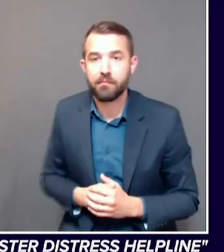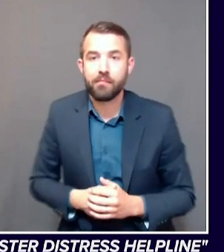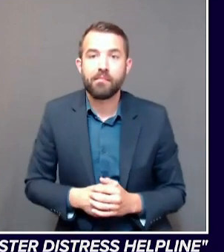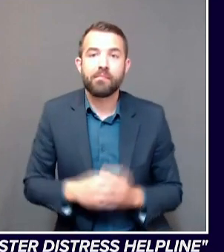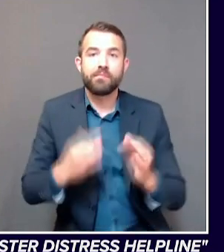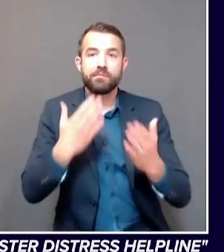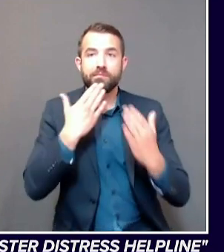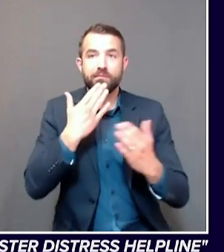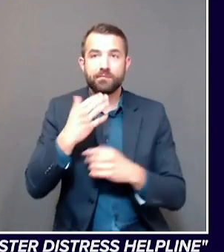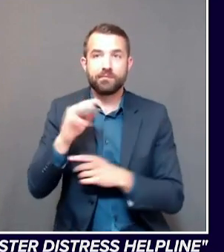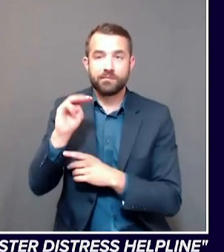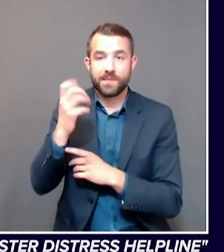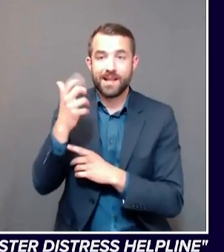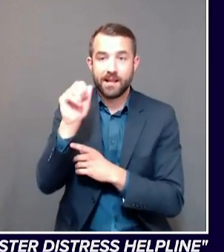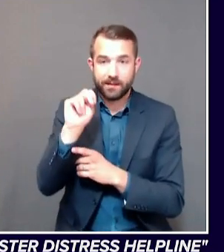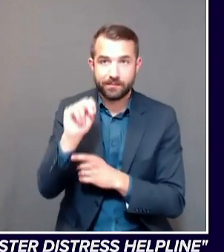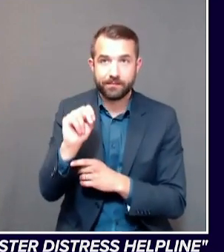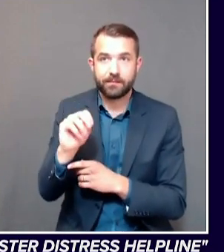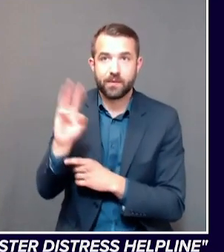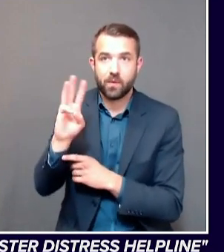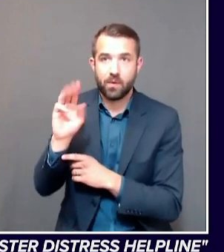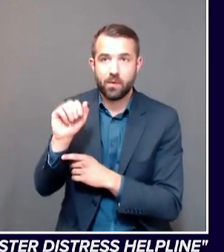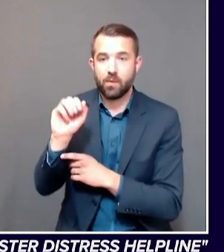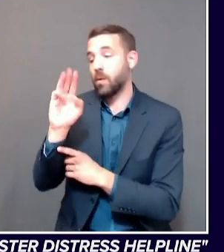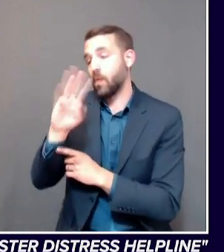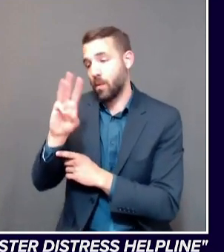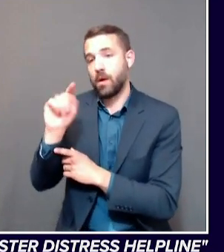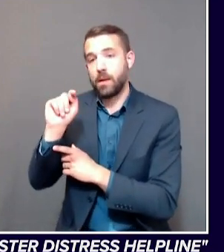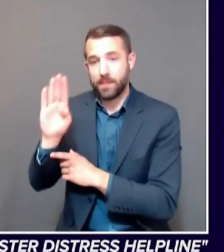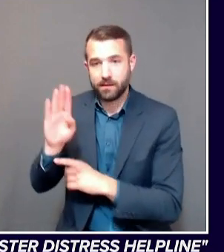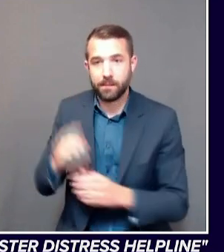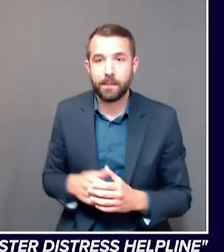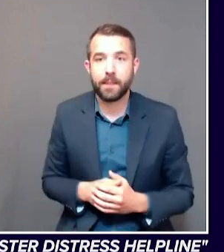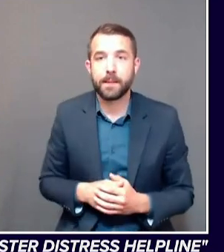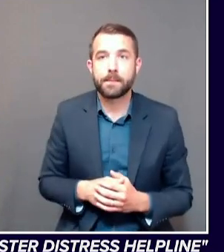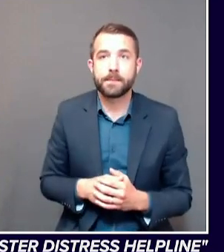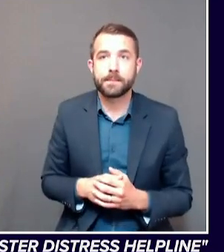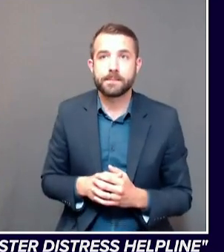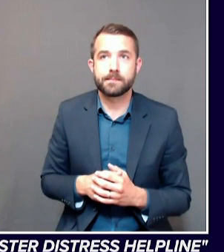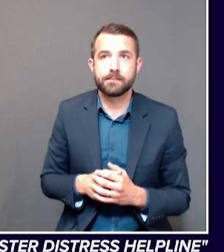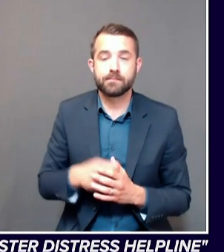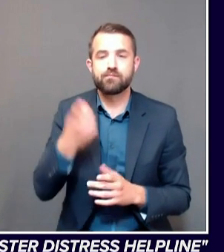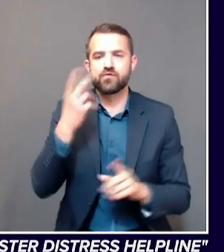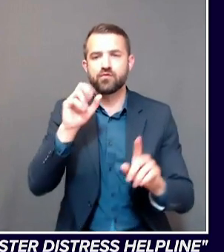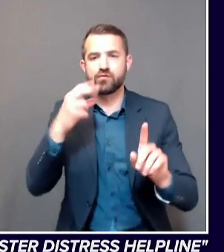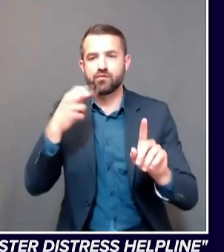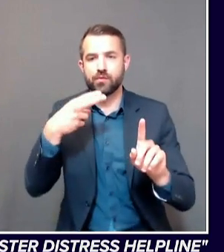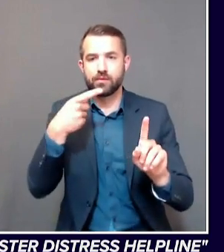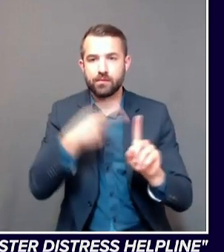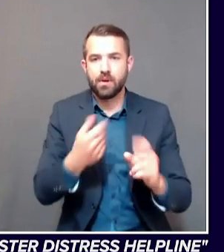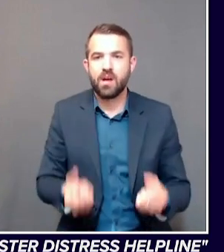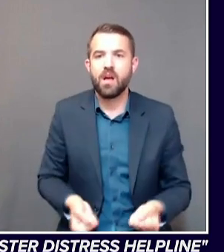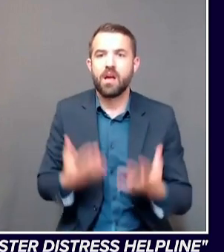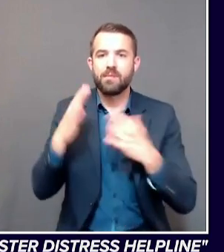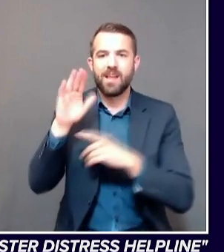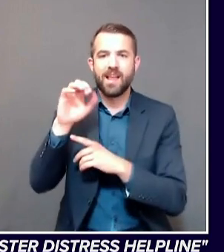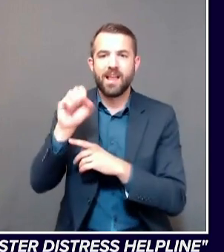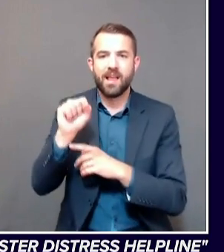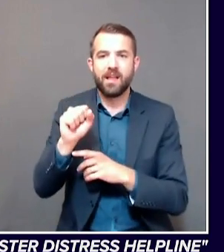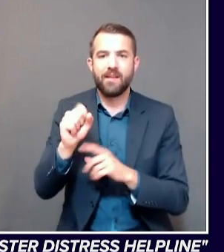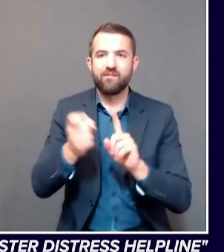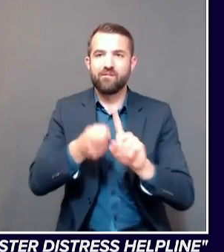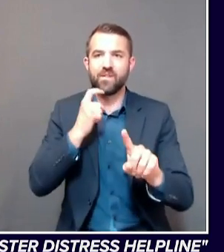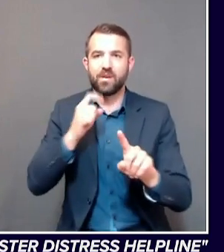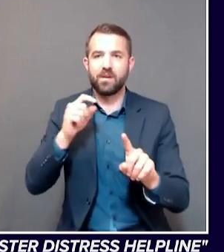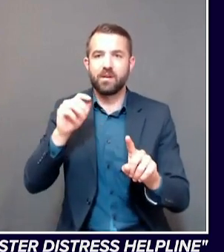WMTW. Hi, Dr. Shah, can you just confirm how many cases there are at Nichols Manufacturing? I think it was 7